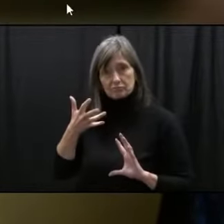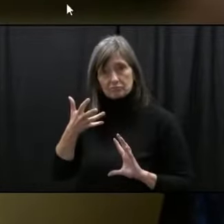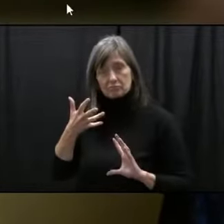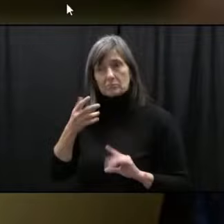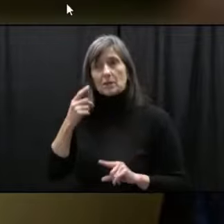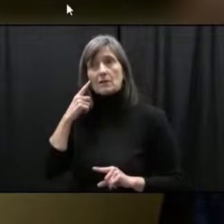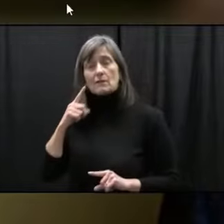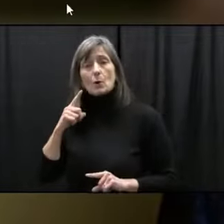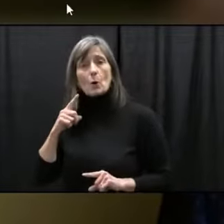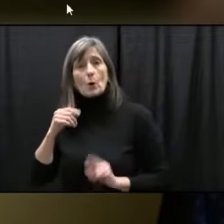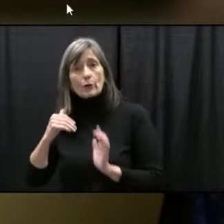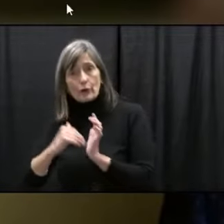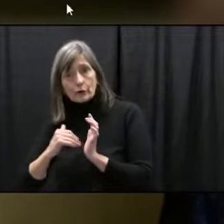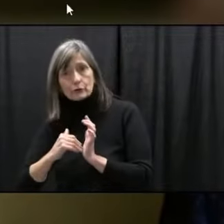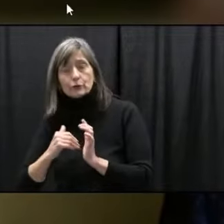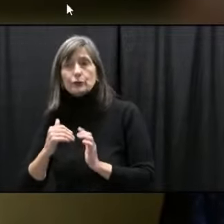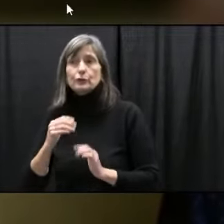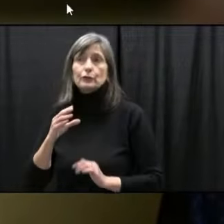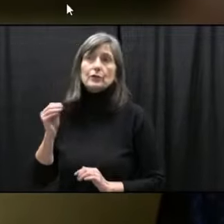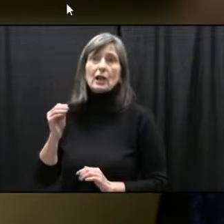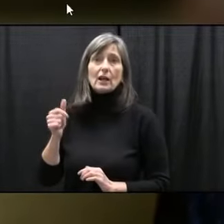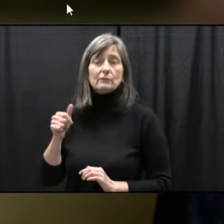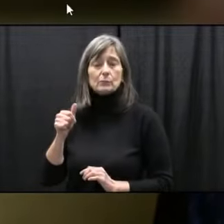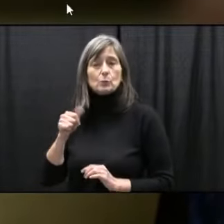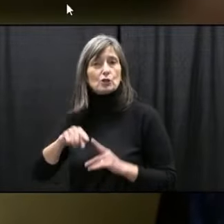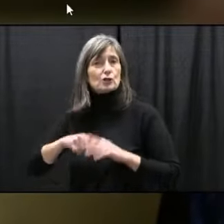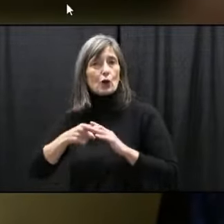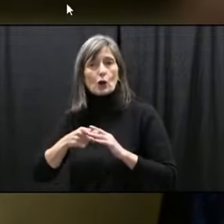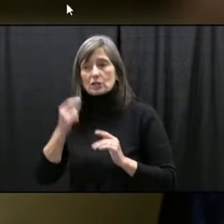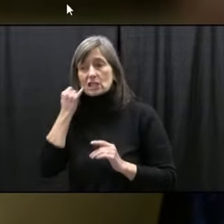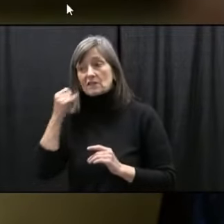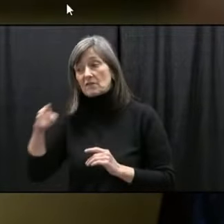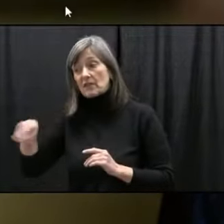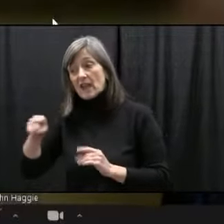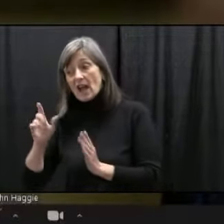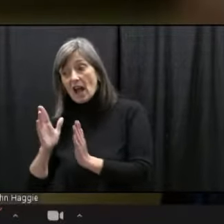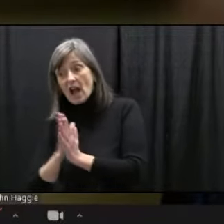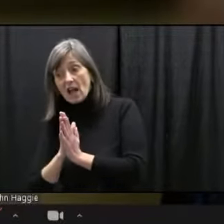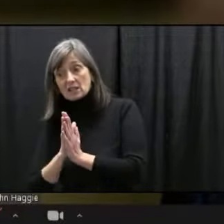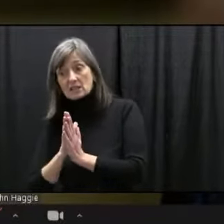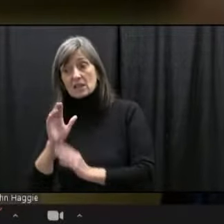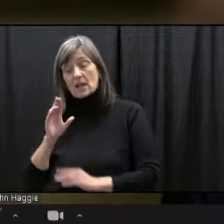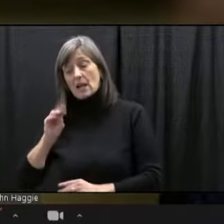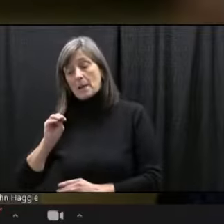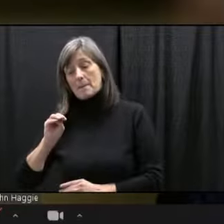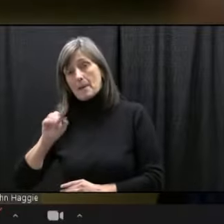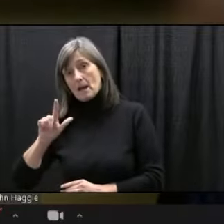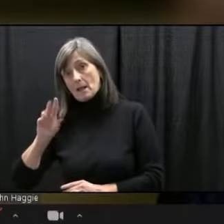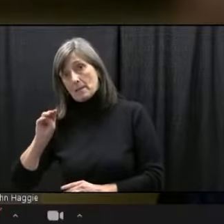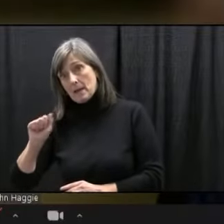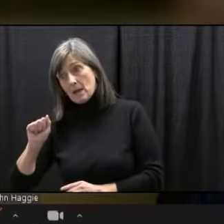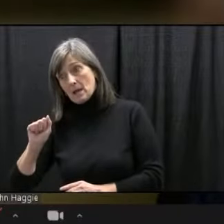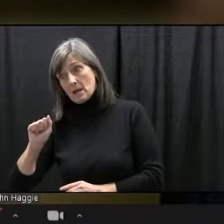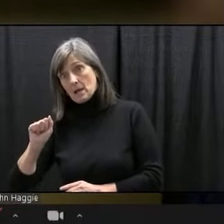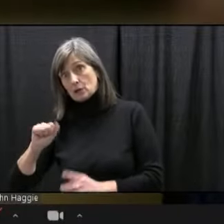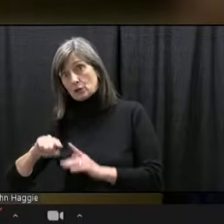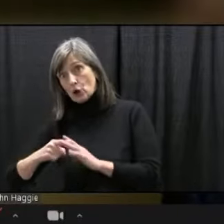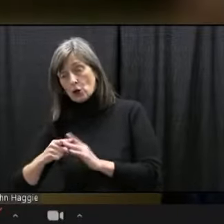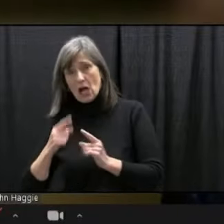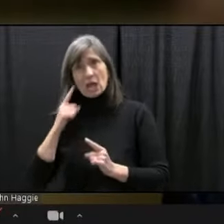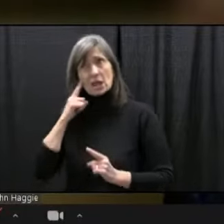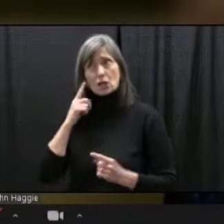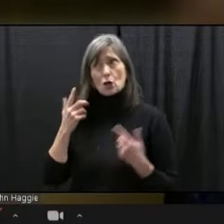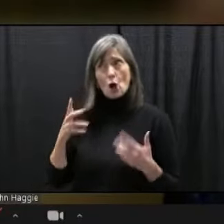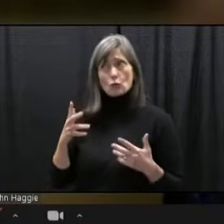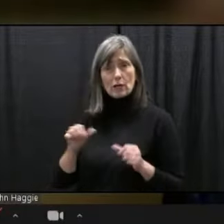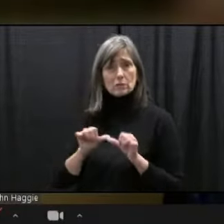physicians, and that is triggered on request usually from the NLMA, but we can also initiate it, and my understanding